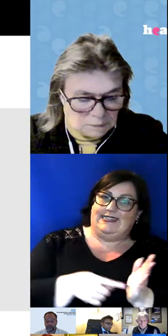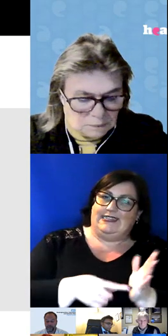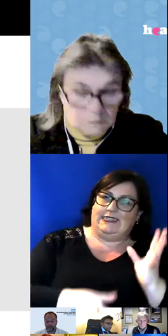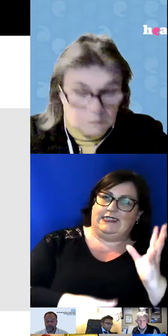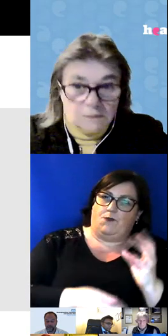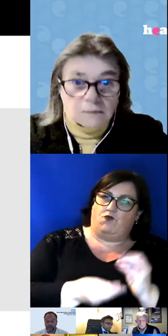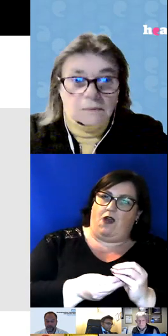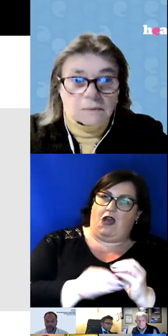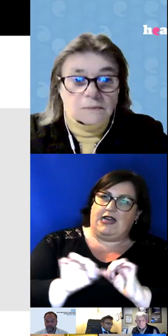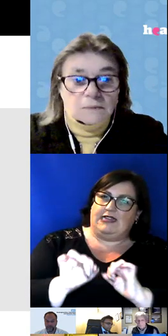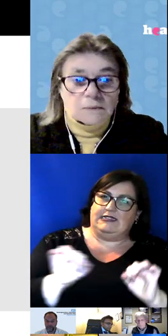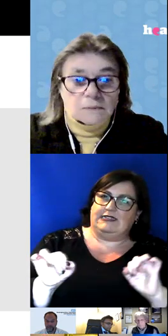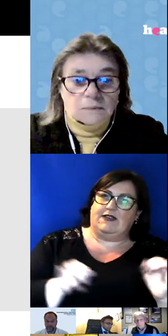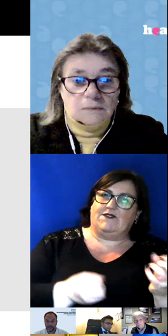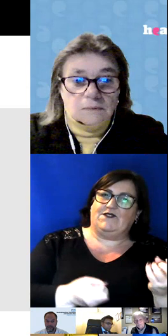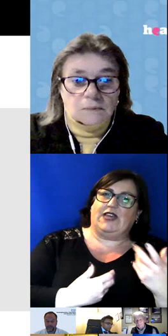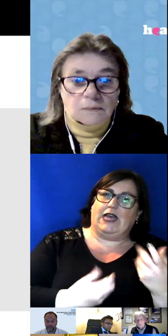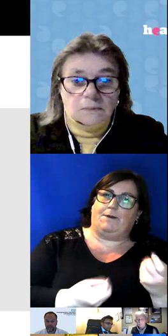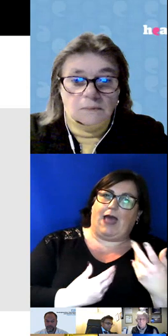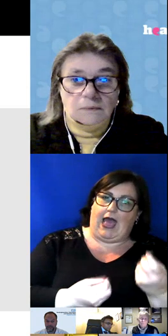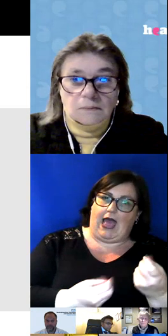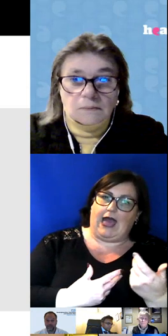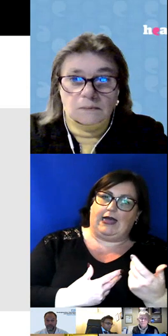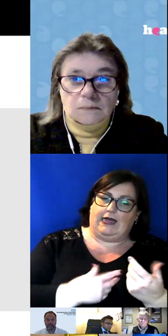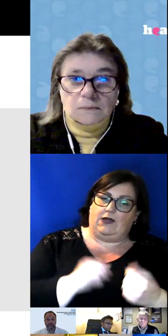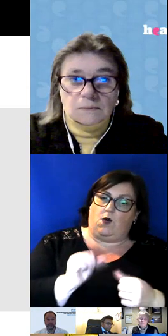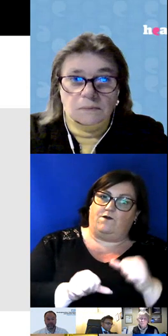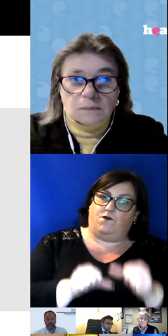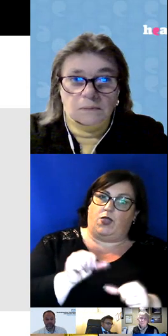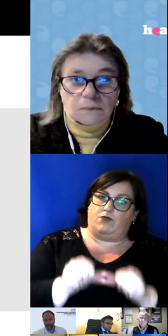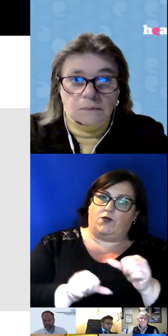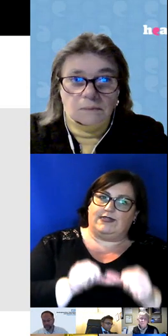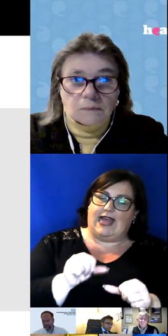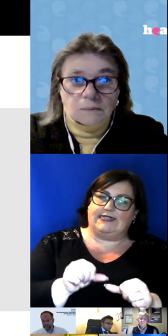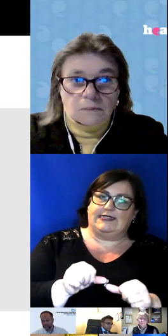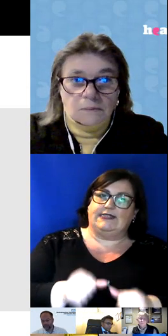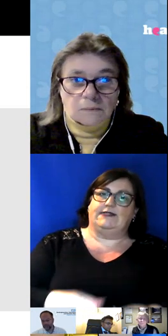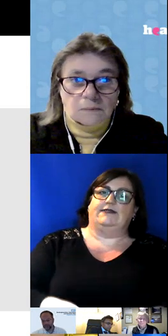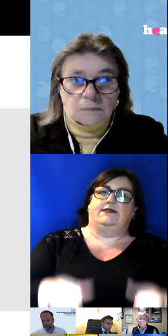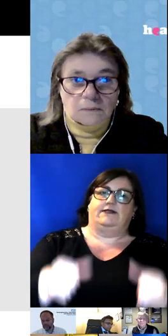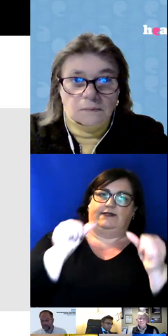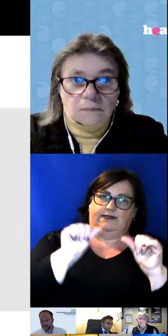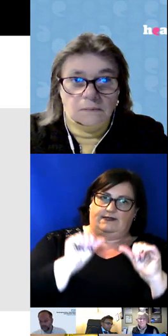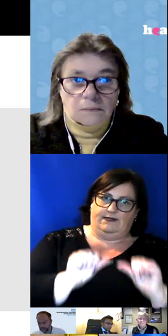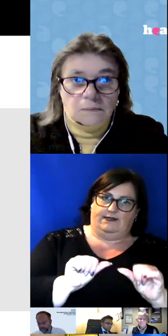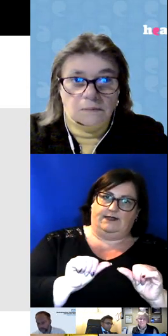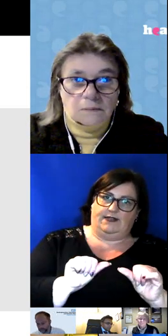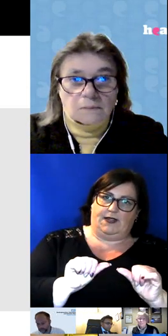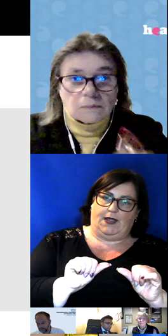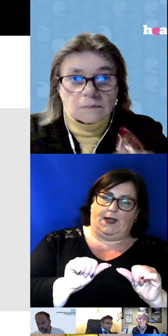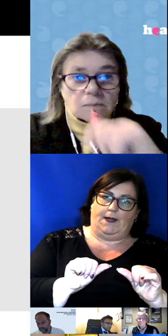received through this process. And then once we've got that engagement report,